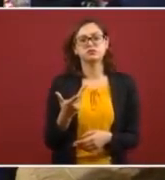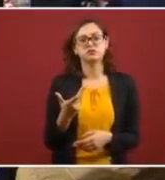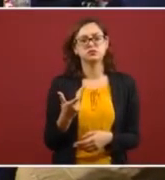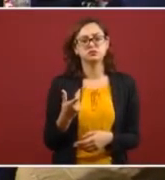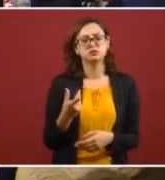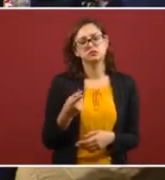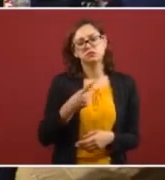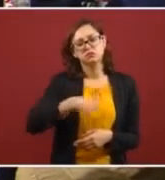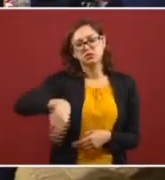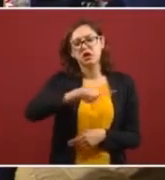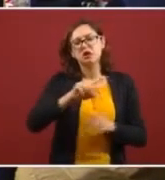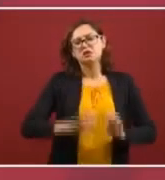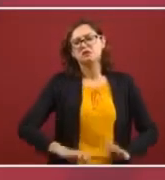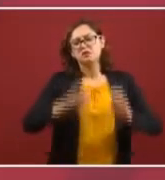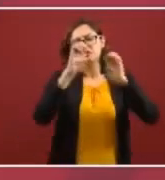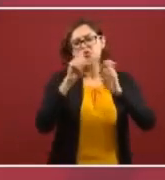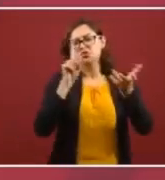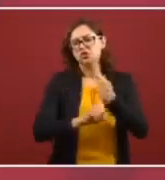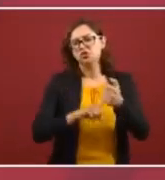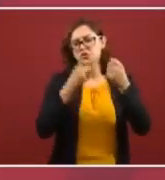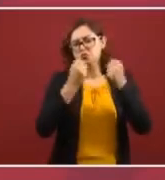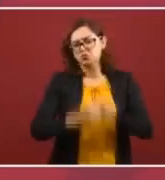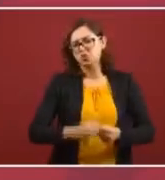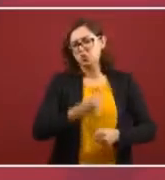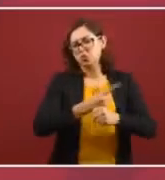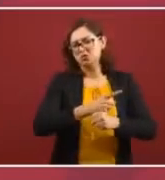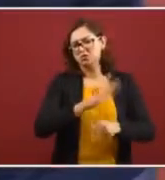seguras, protegidas,